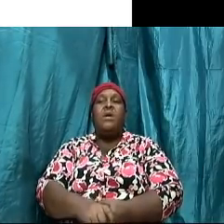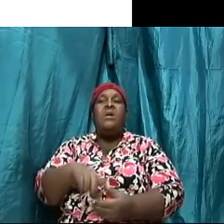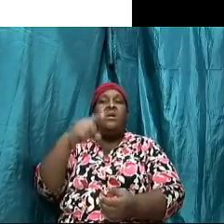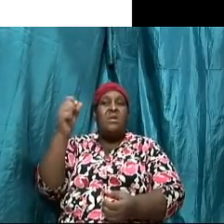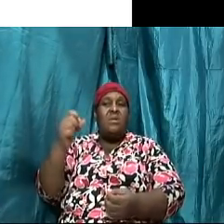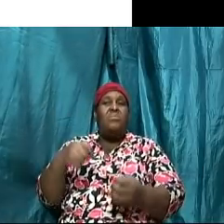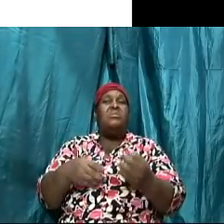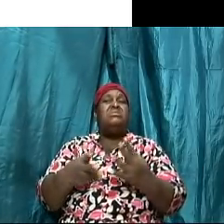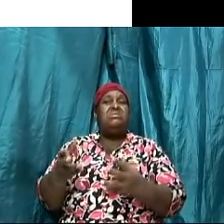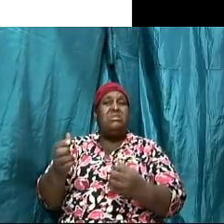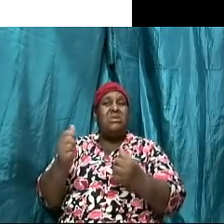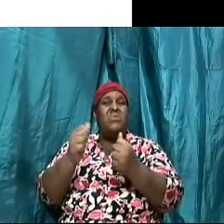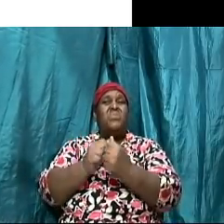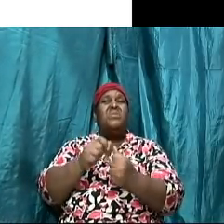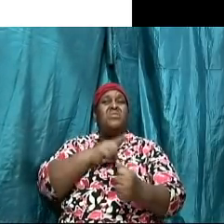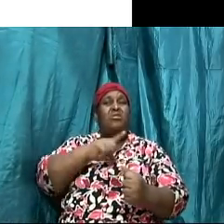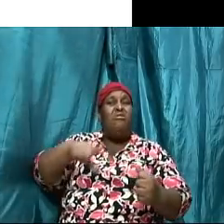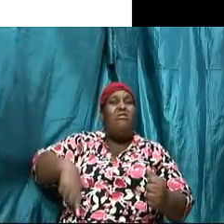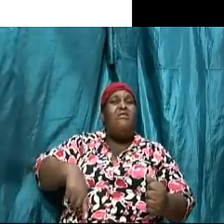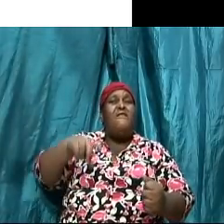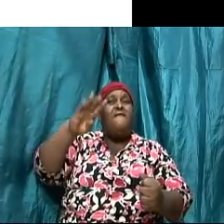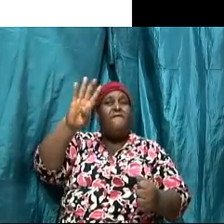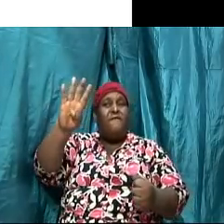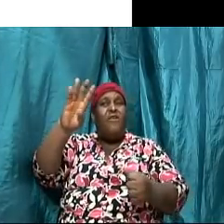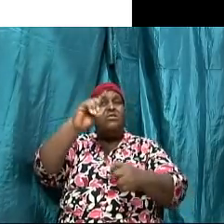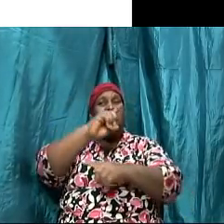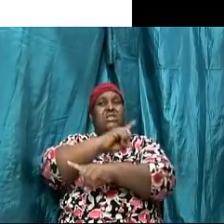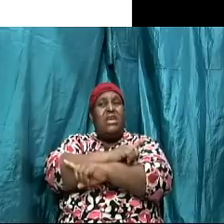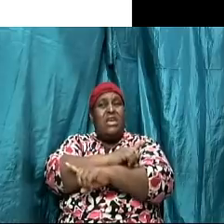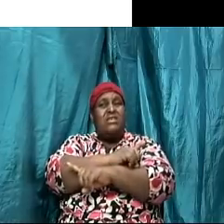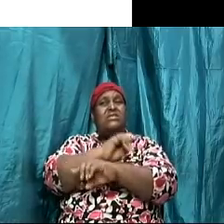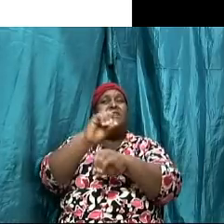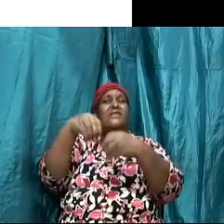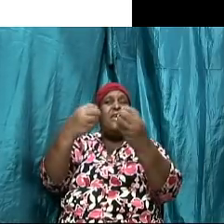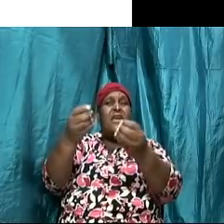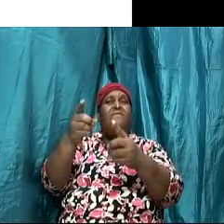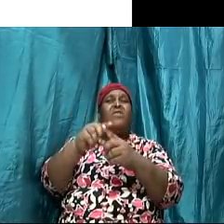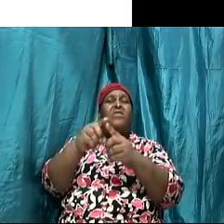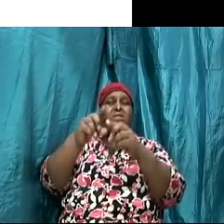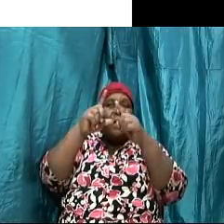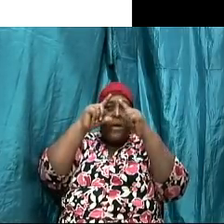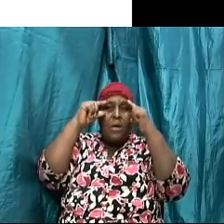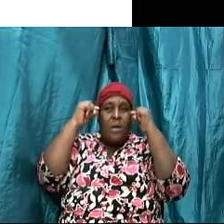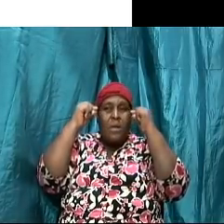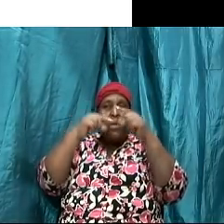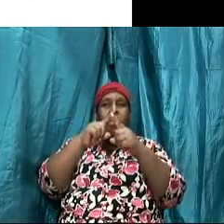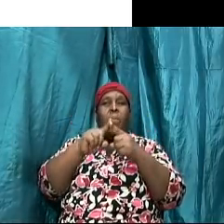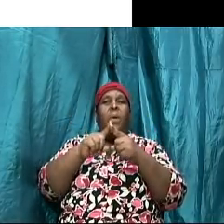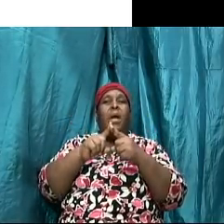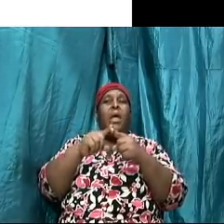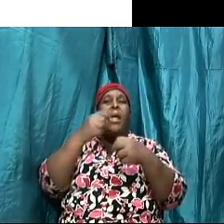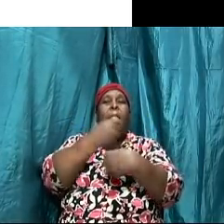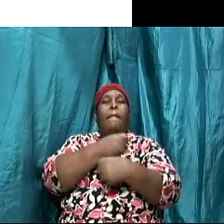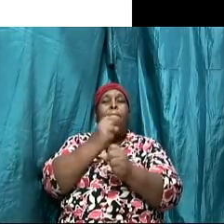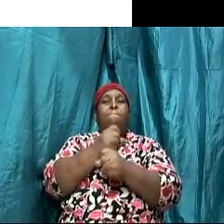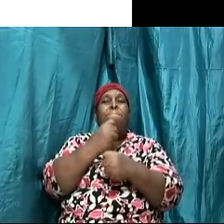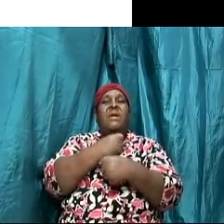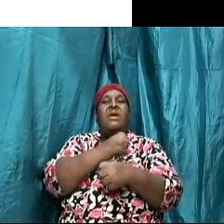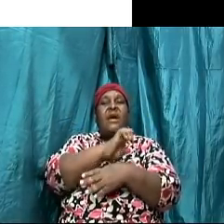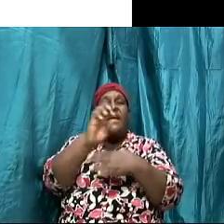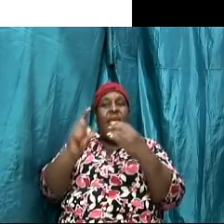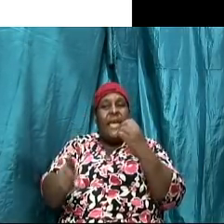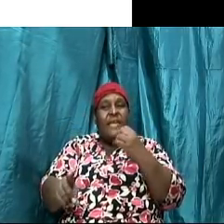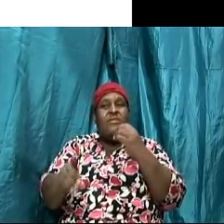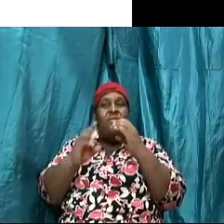And he was there with the Lord 40 days. And he gave unto Moses, when he had made an end of communion with him upon Mount Sinai,